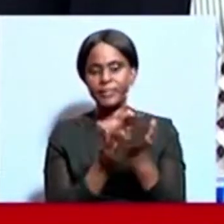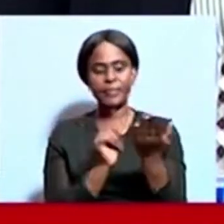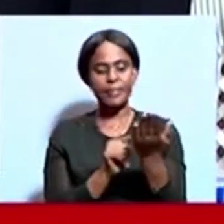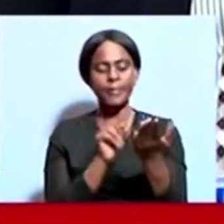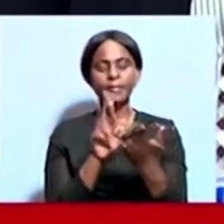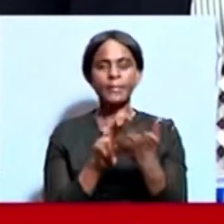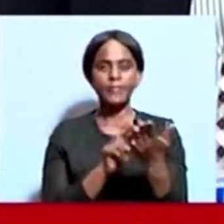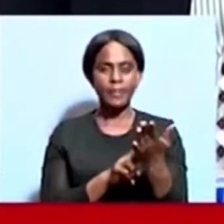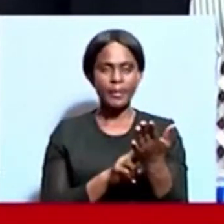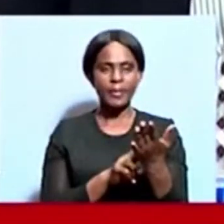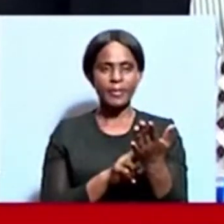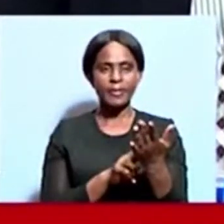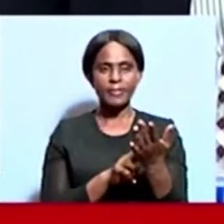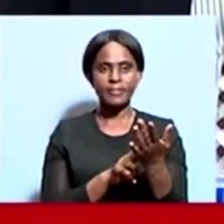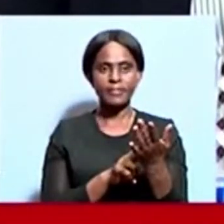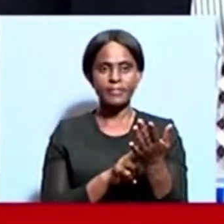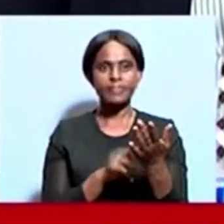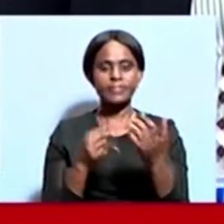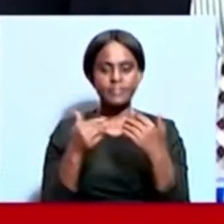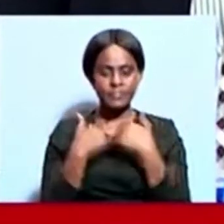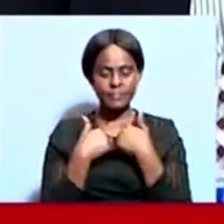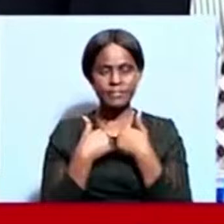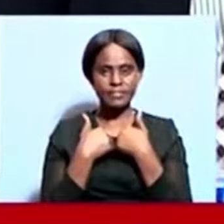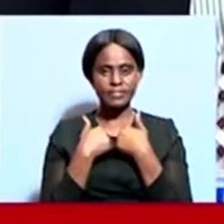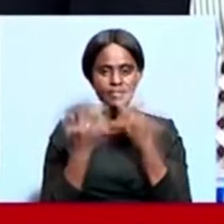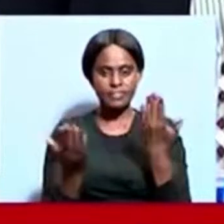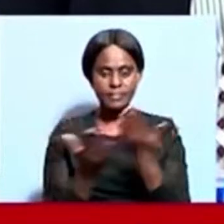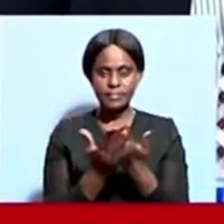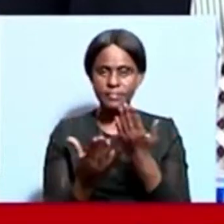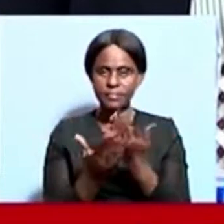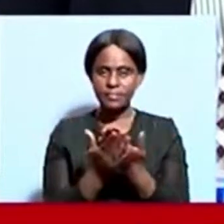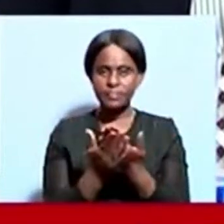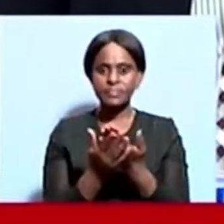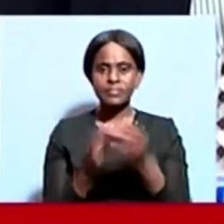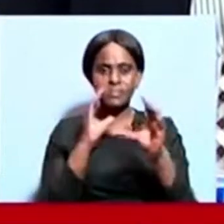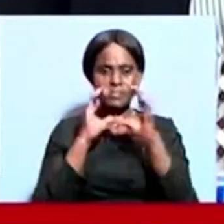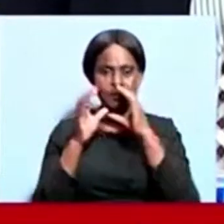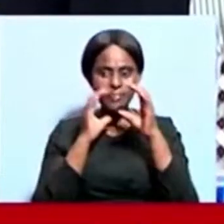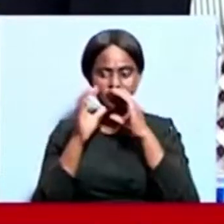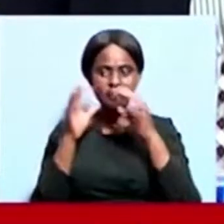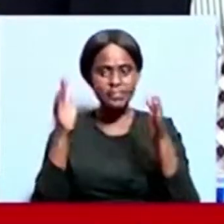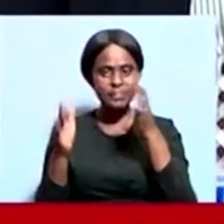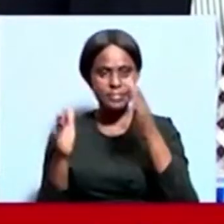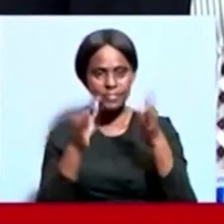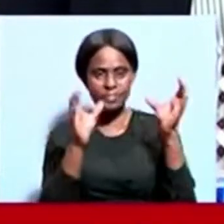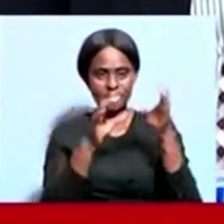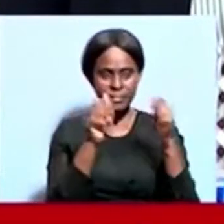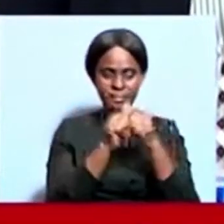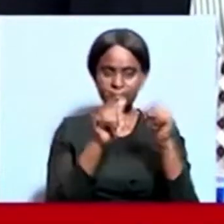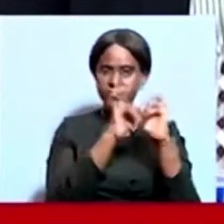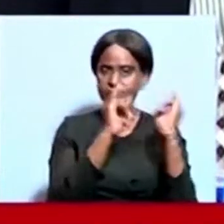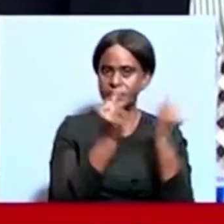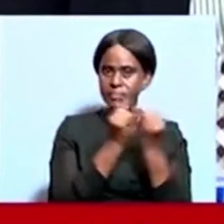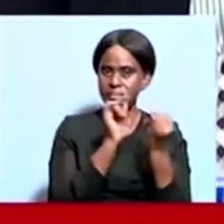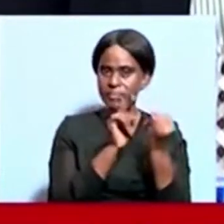report. We have appendices being communication between the Council and the